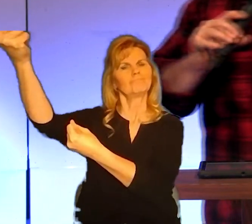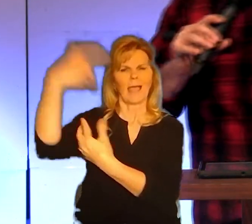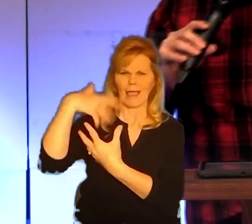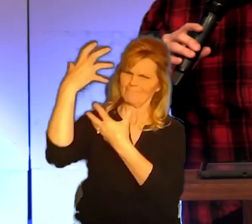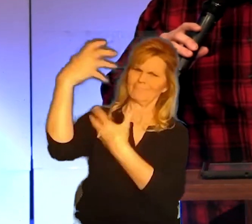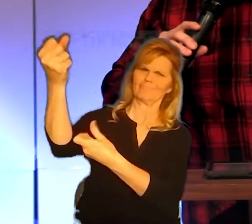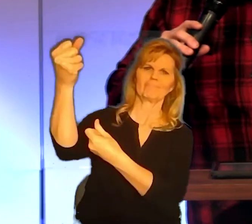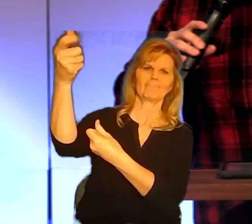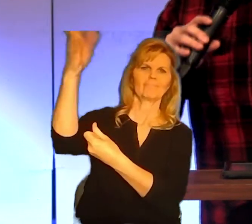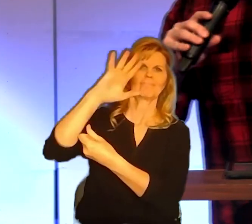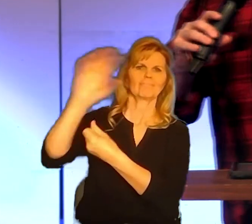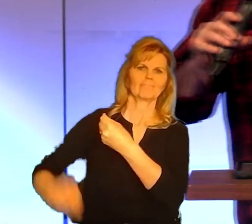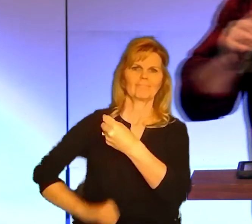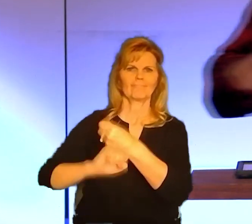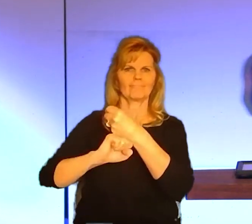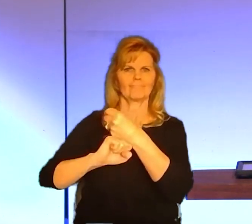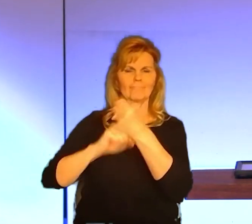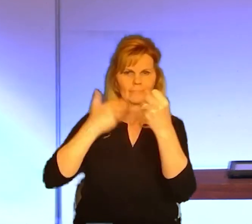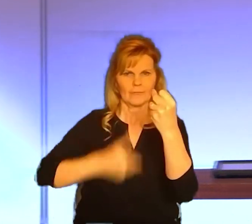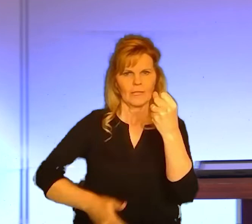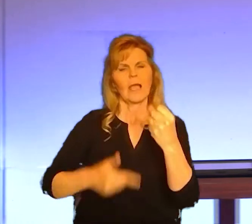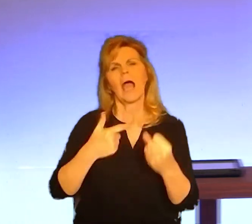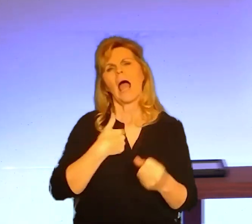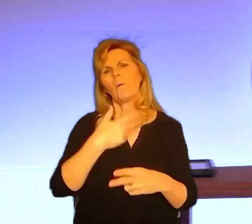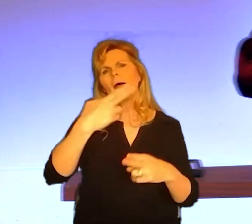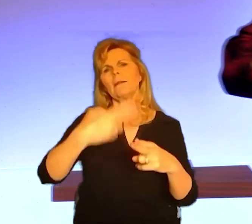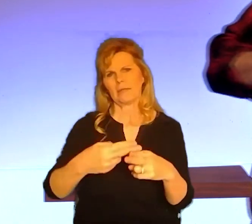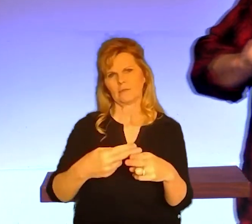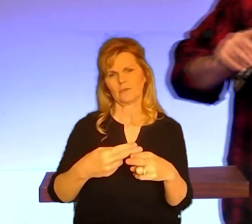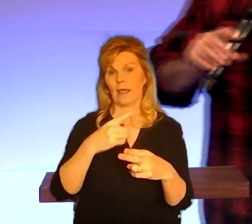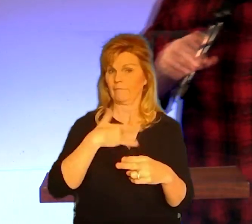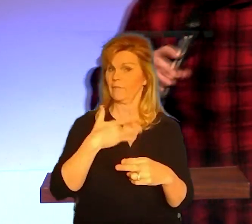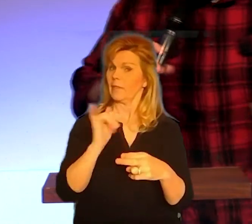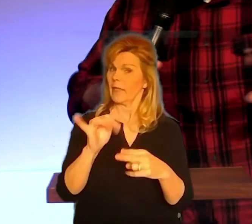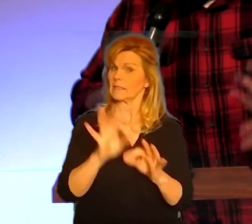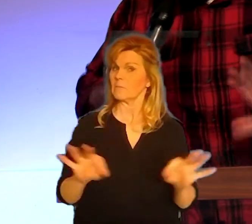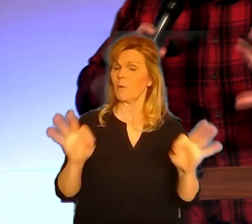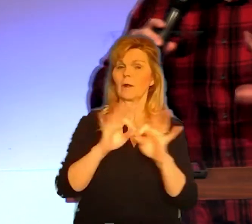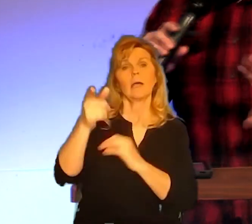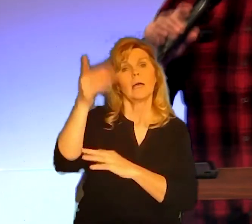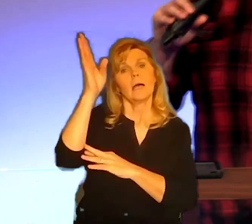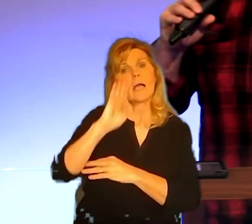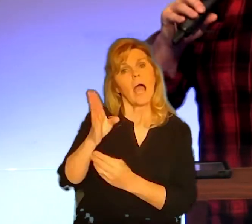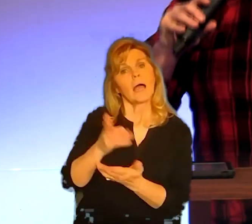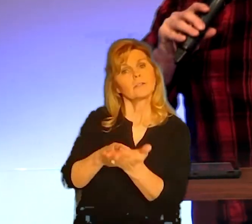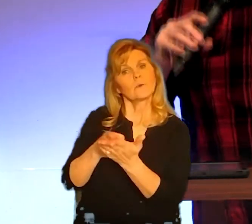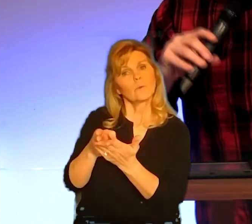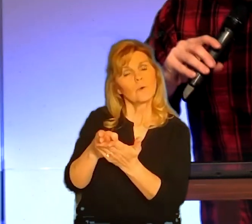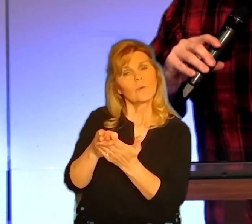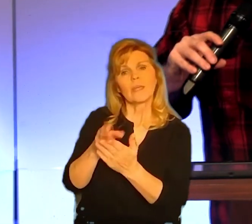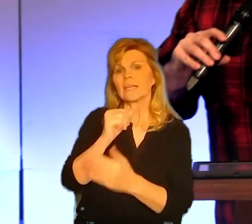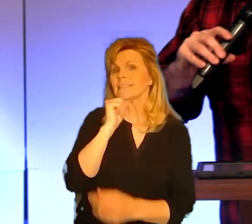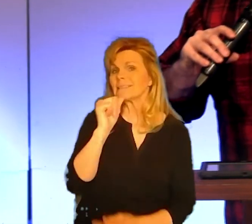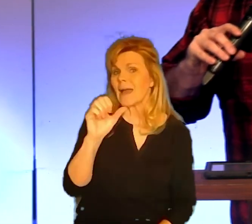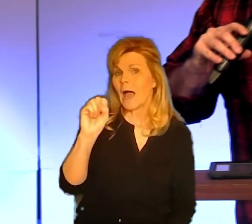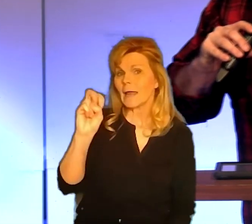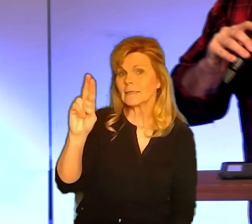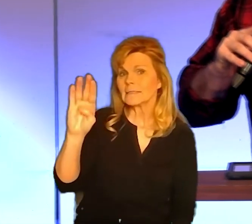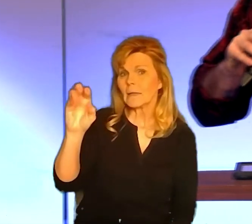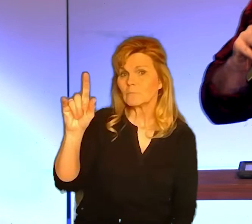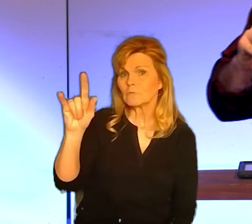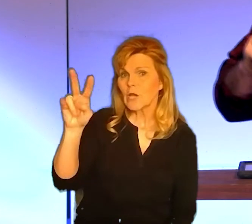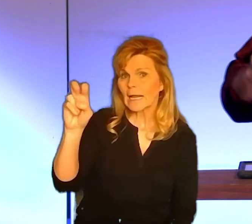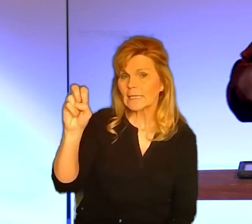subjective. So I want to say this because I think this is super important. God's truth isn't subjective.